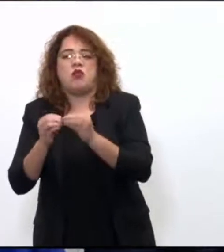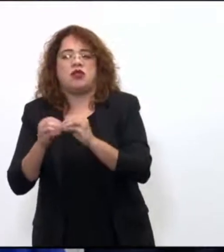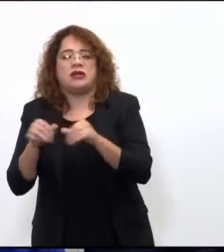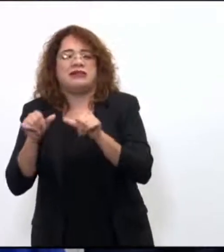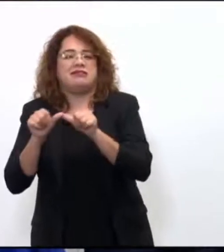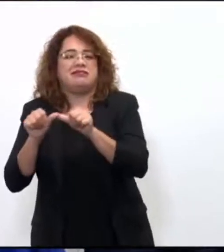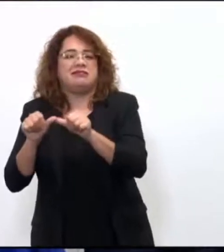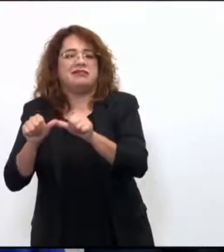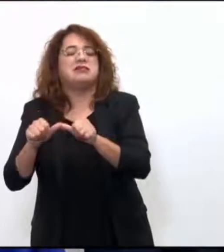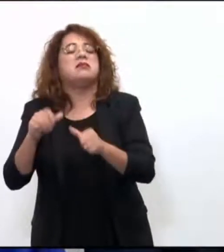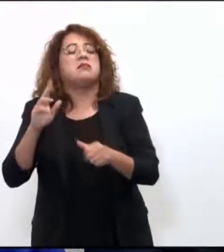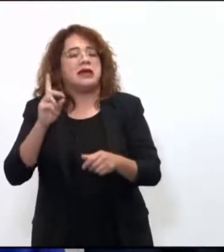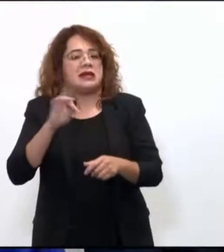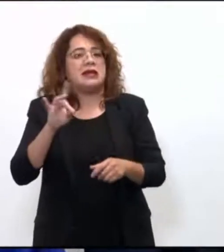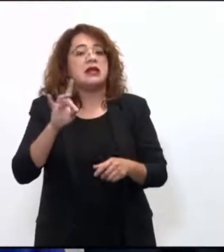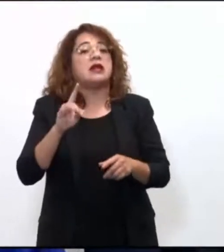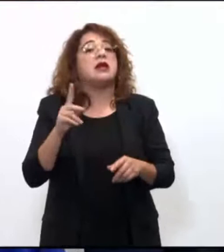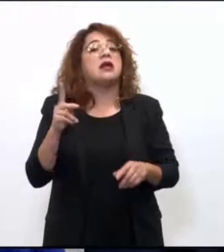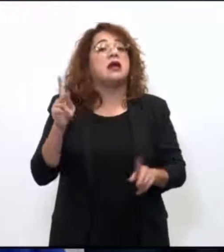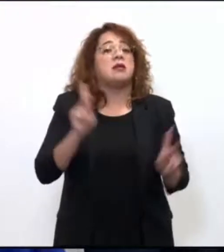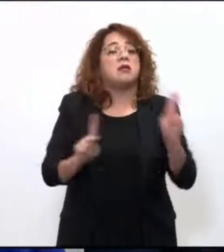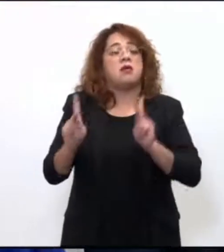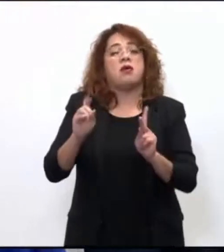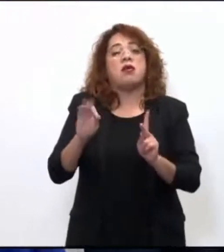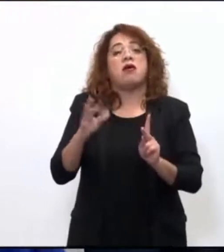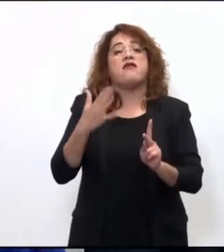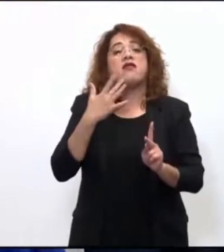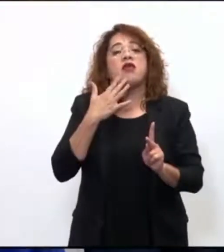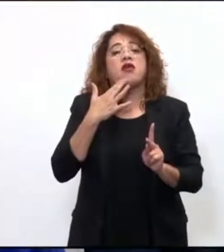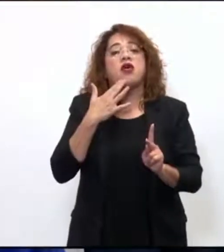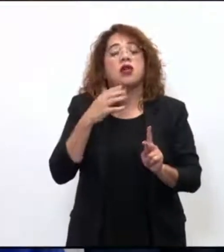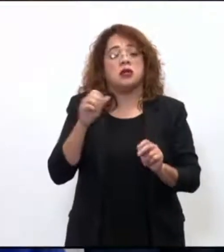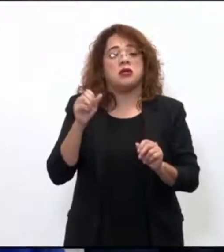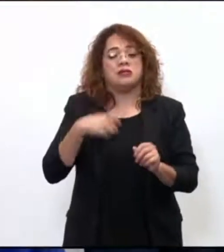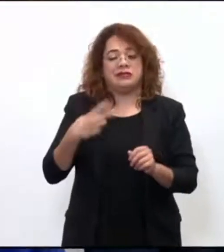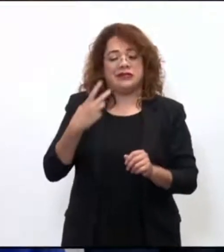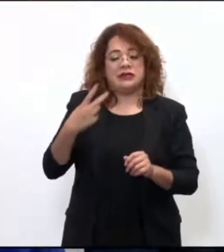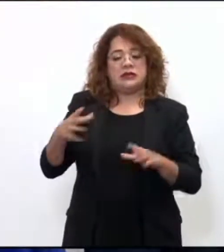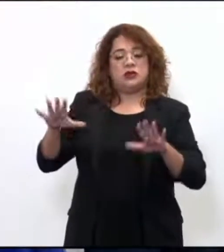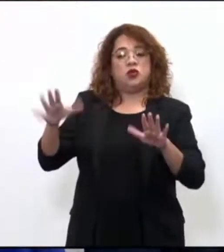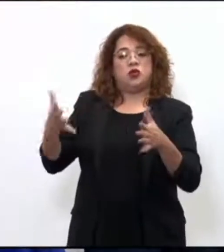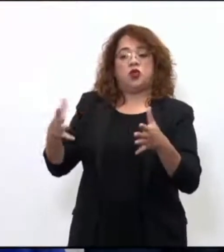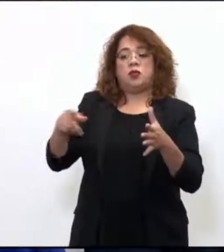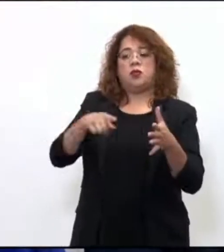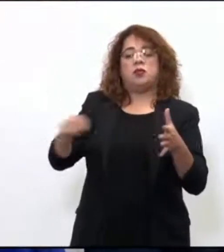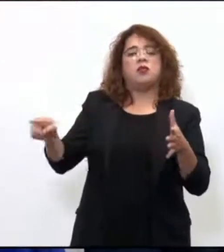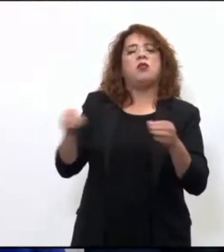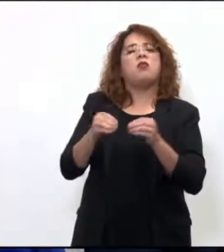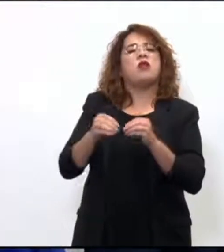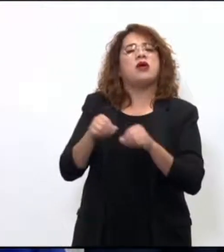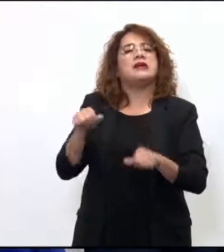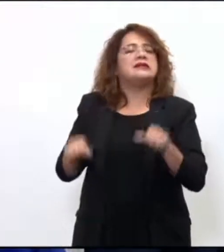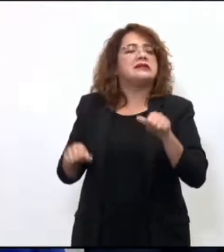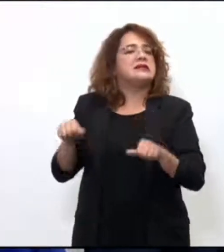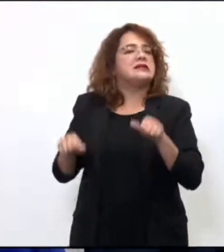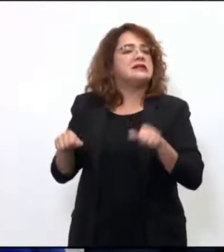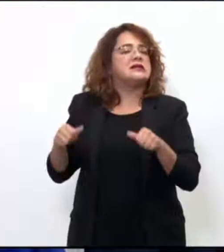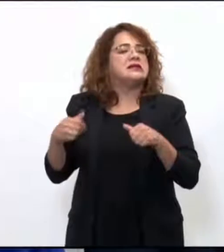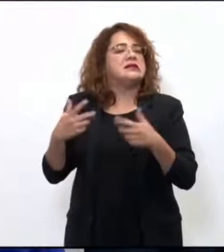general, it has been people of color that have been more hesitant than others.